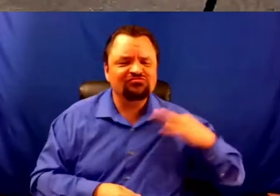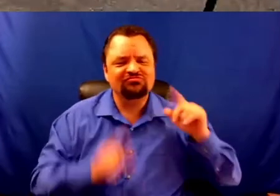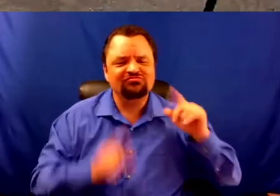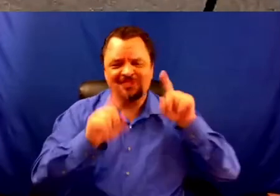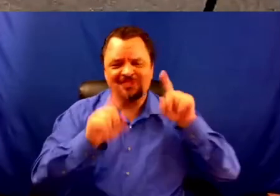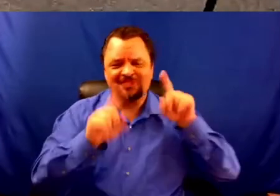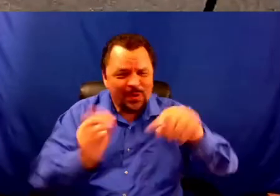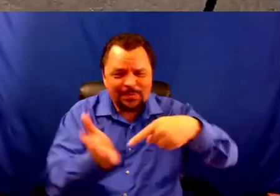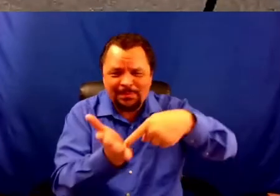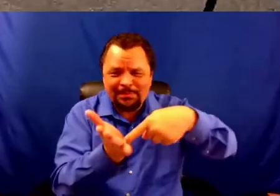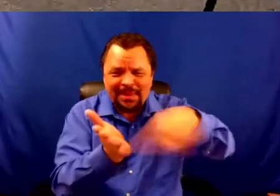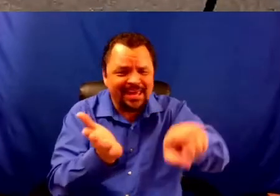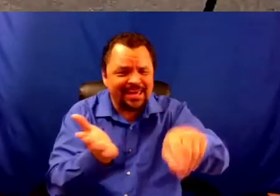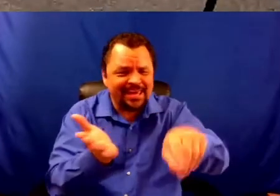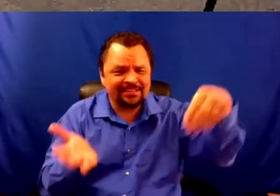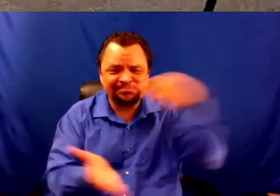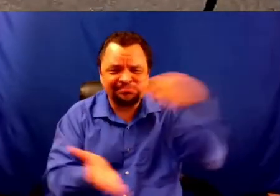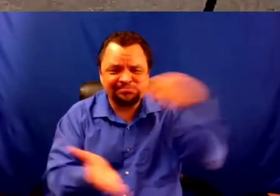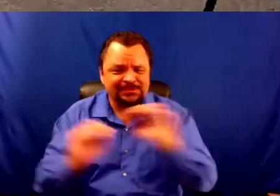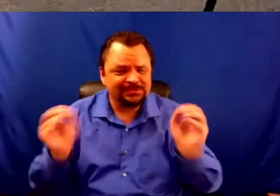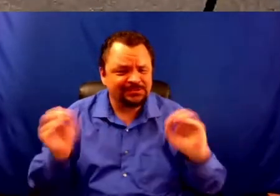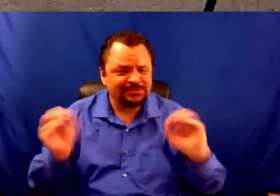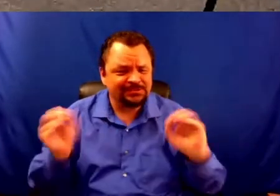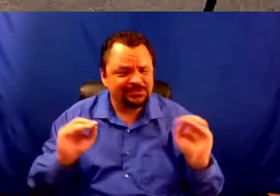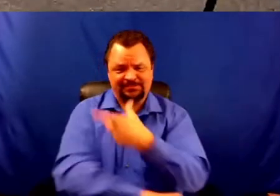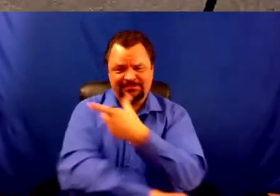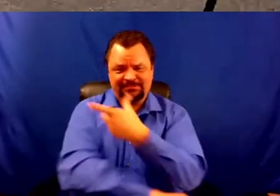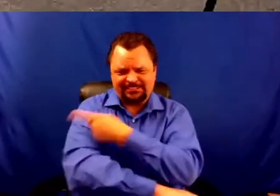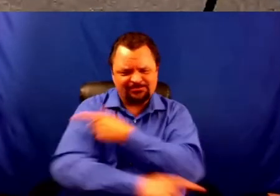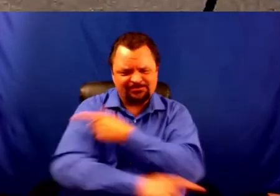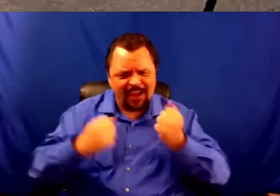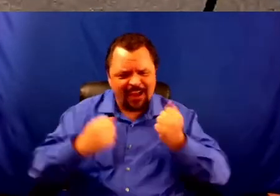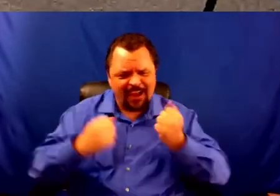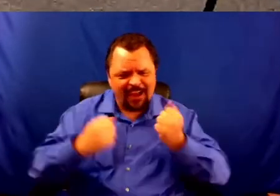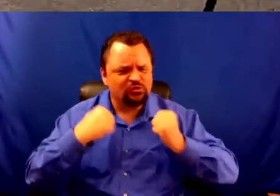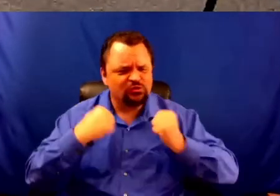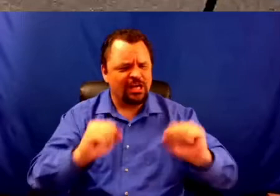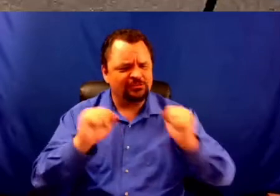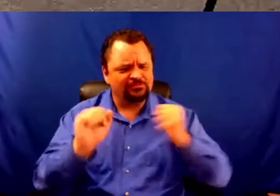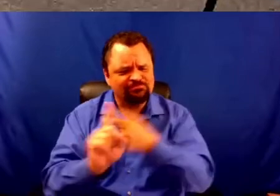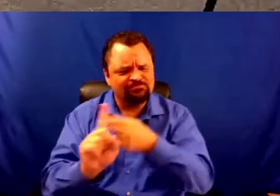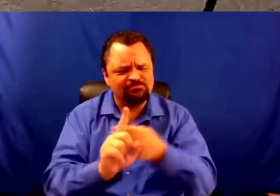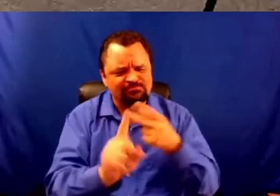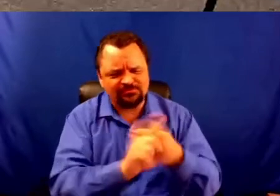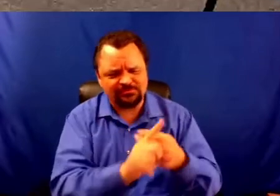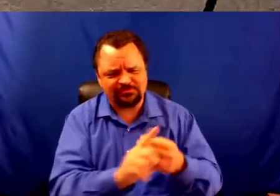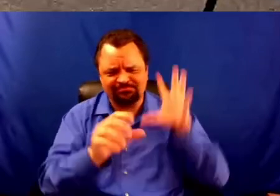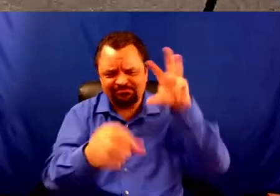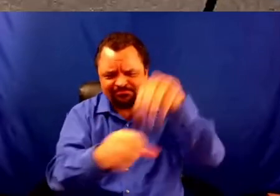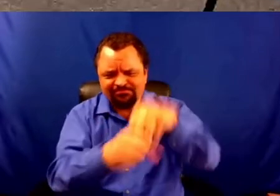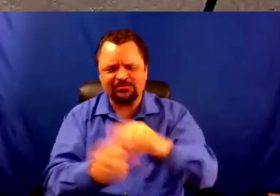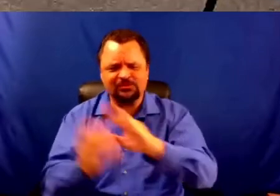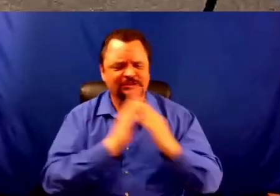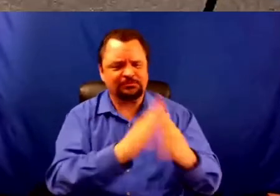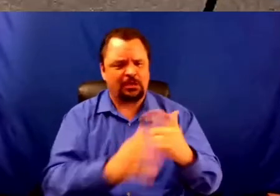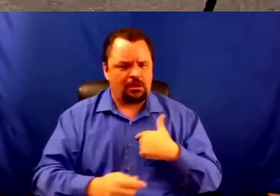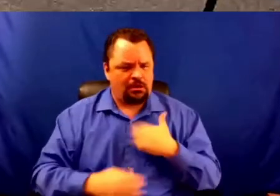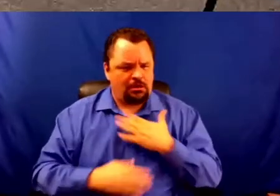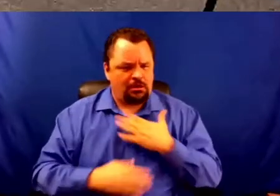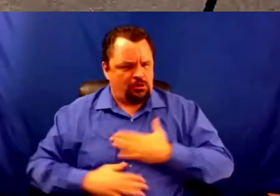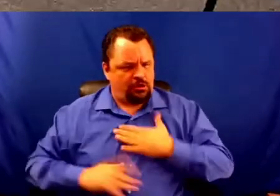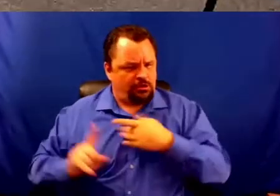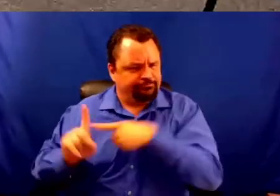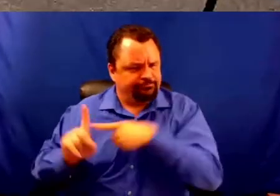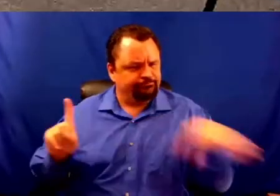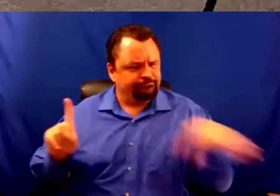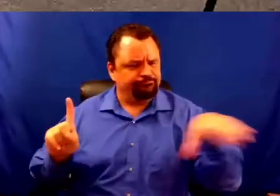unpaid true volunteer. Her support in our vaccination efforts and to the entire community is so appreciated, and you are a